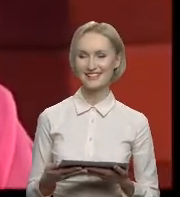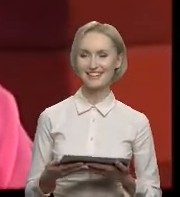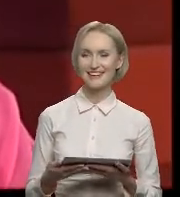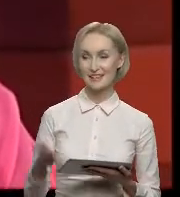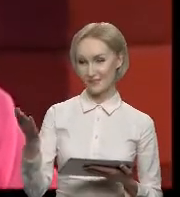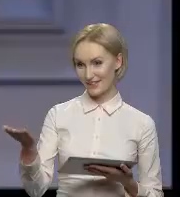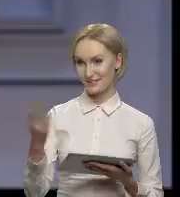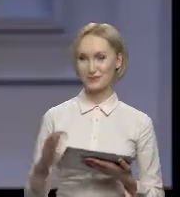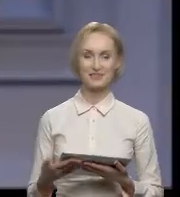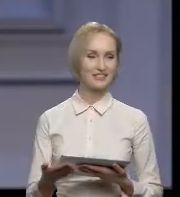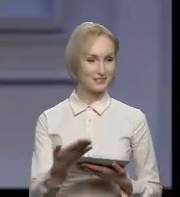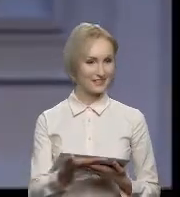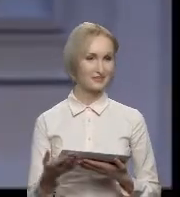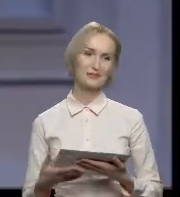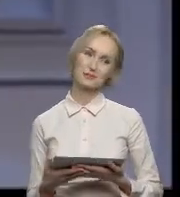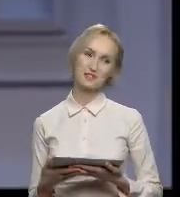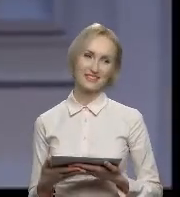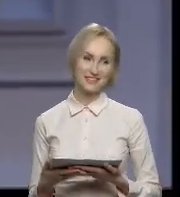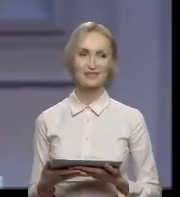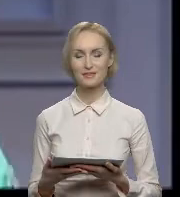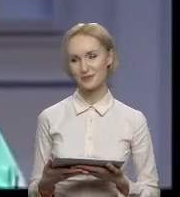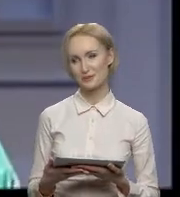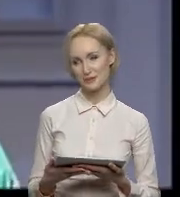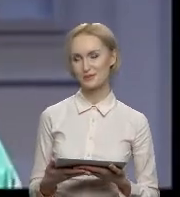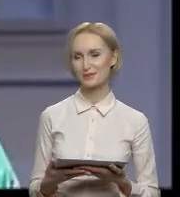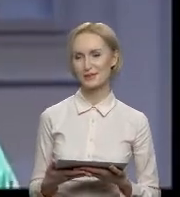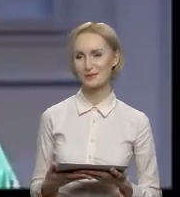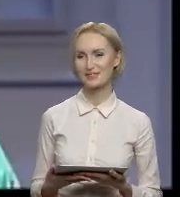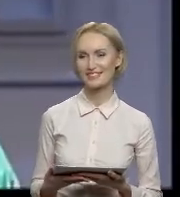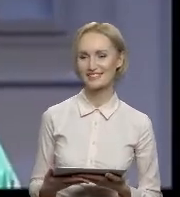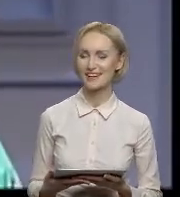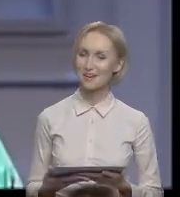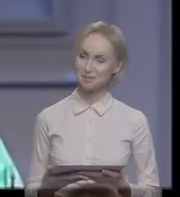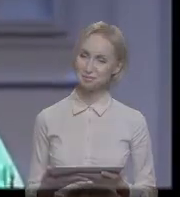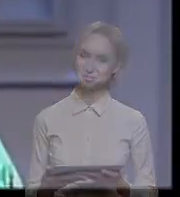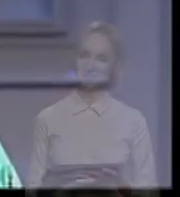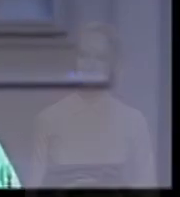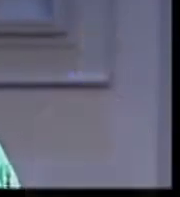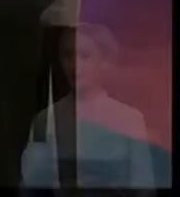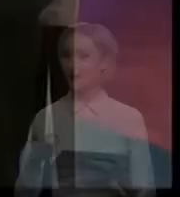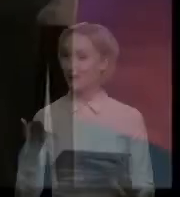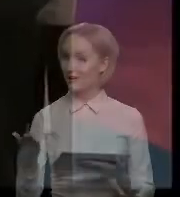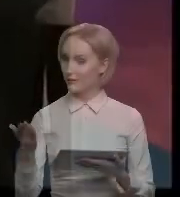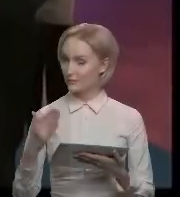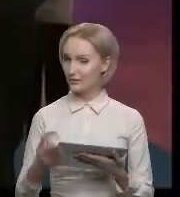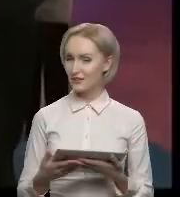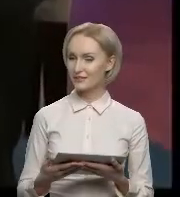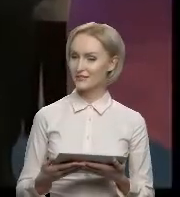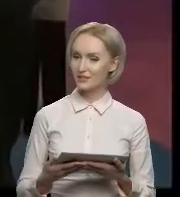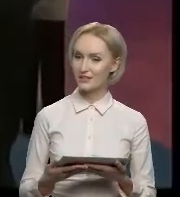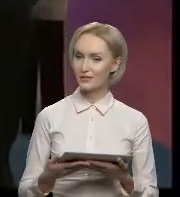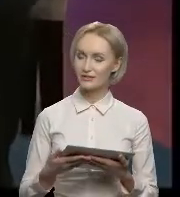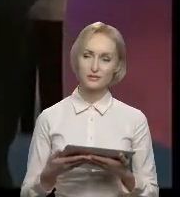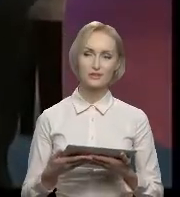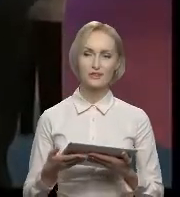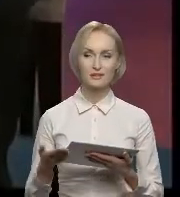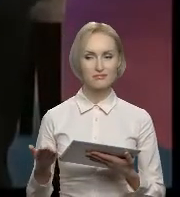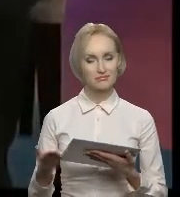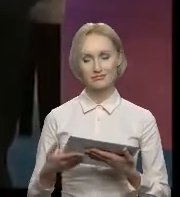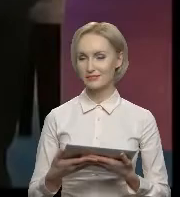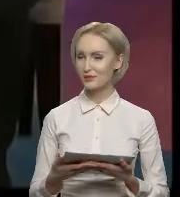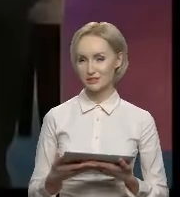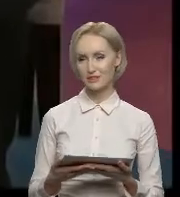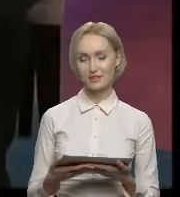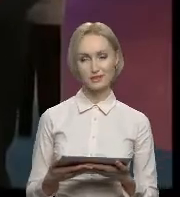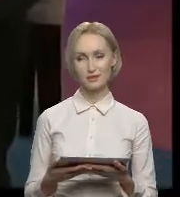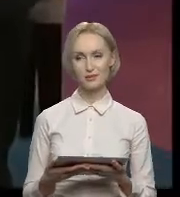how it goes. Back. Mom, how did you know I had to stop smoking Princess. To get one that I have. I had to stop smoking just to get her. So now I have her and I'm trying to get both of them back. John, how does that